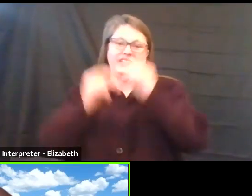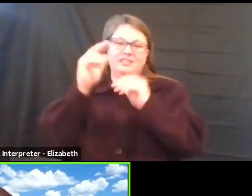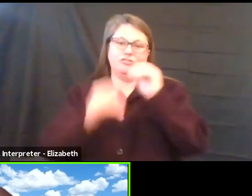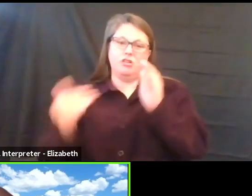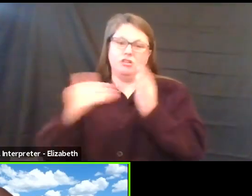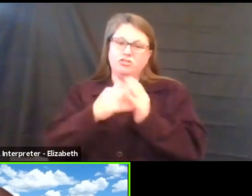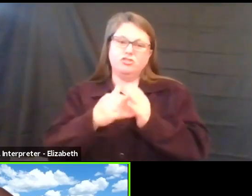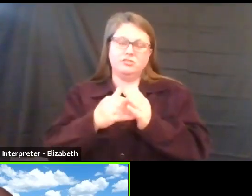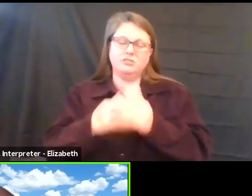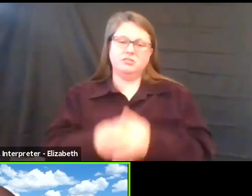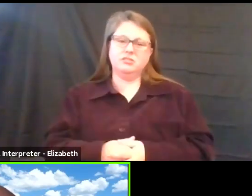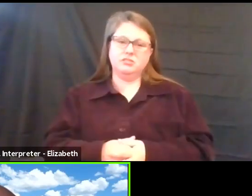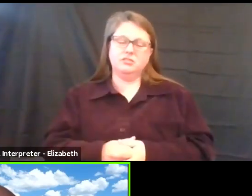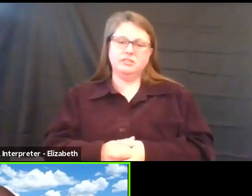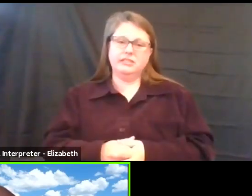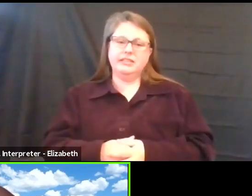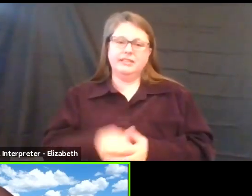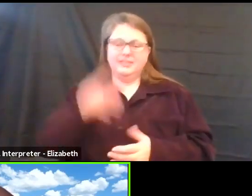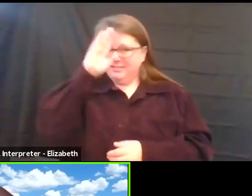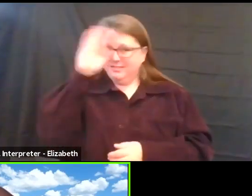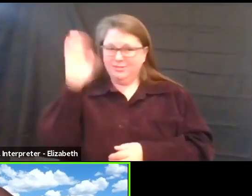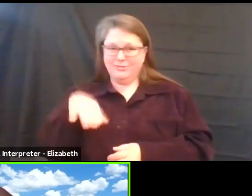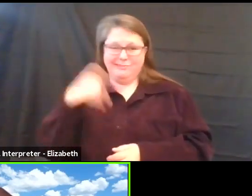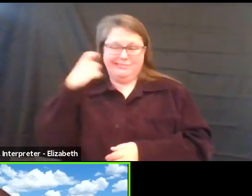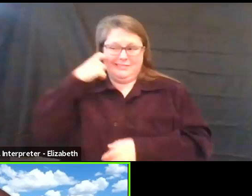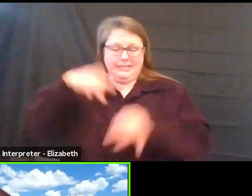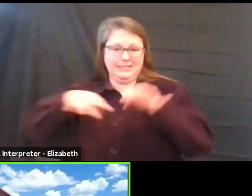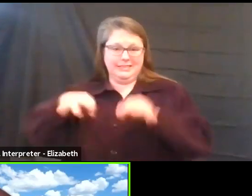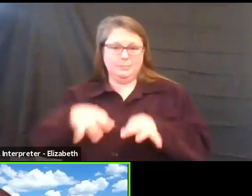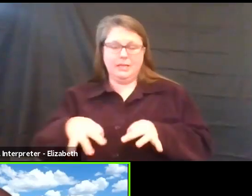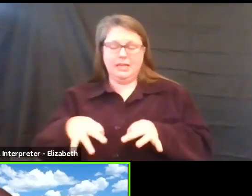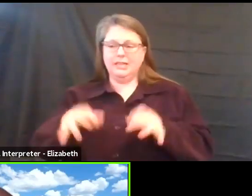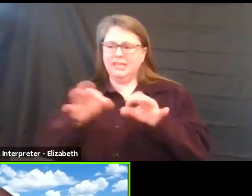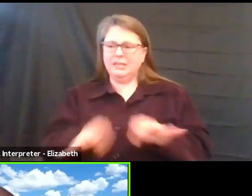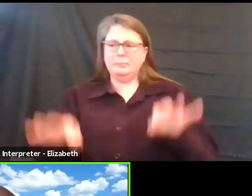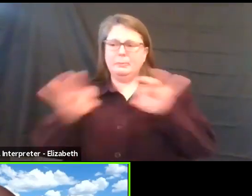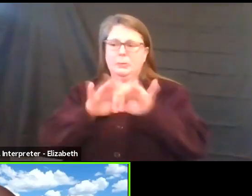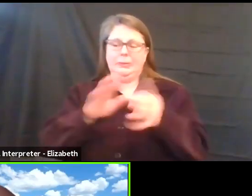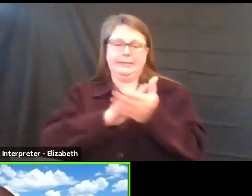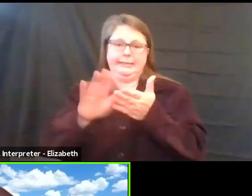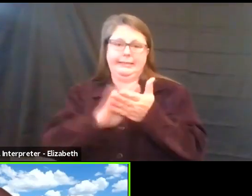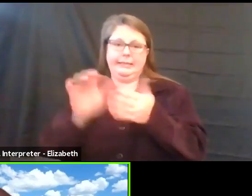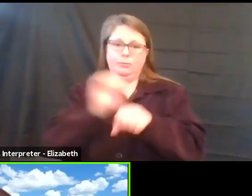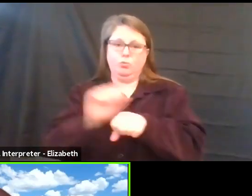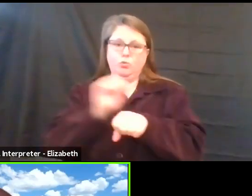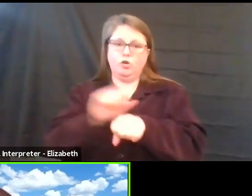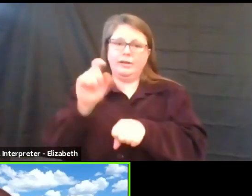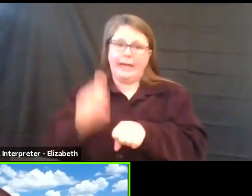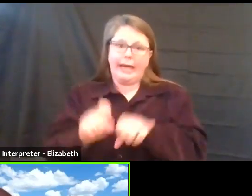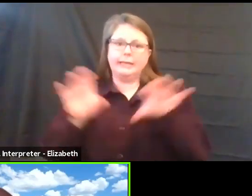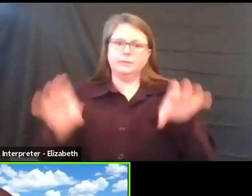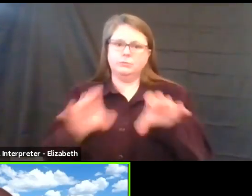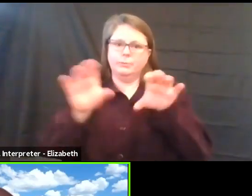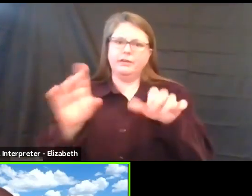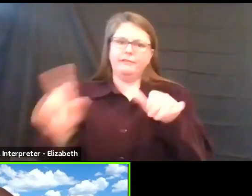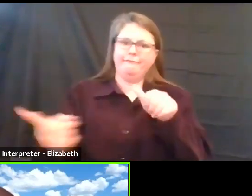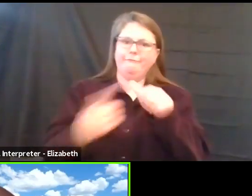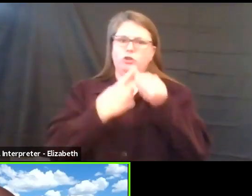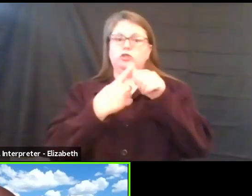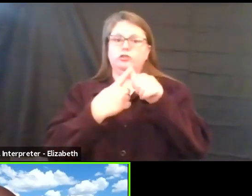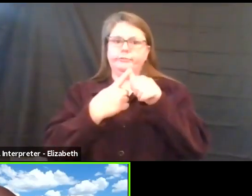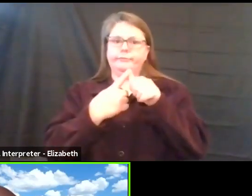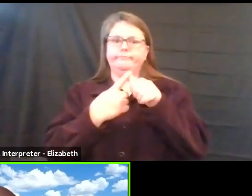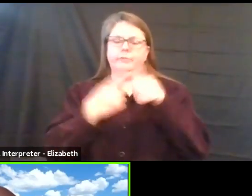very important cleanup work that needs to happen before anybody can even start to rebuild.